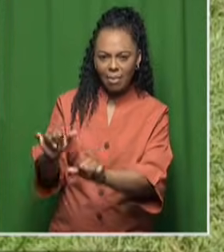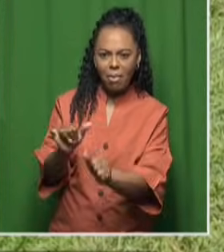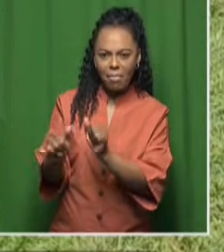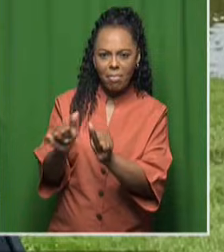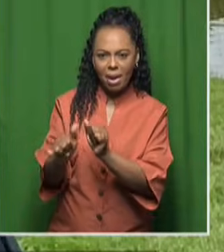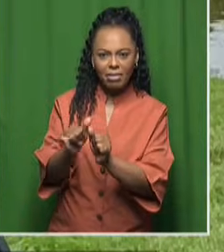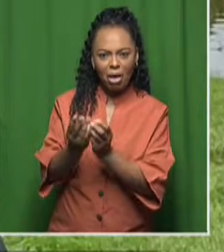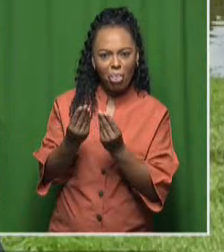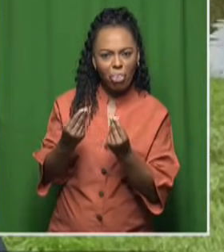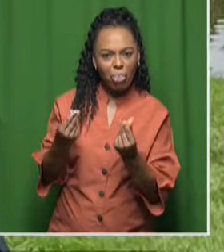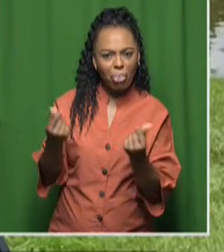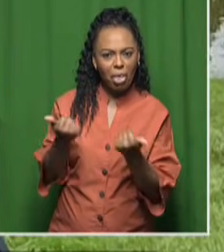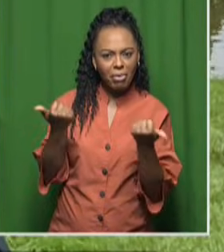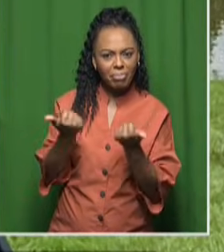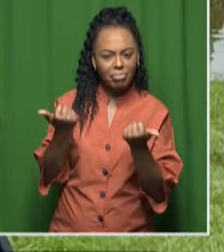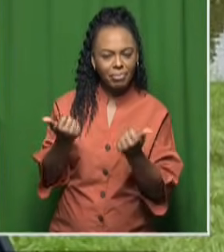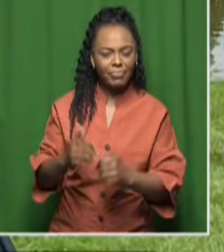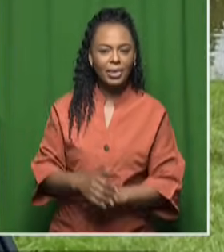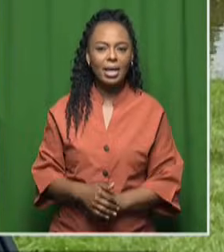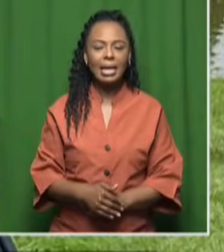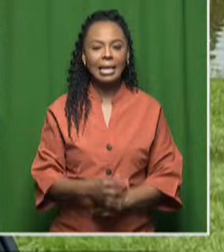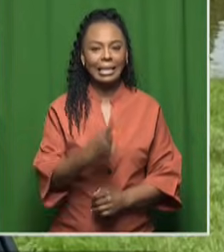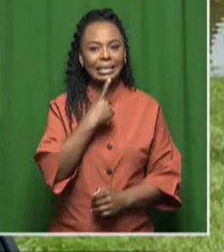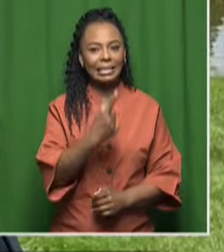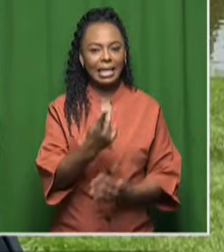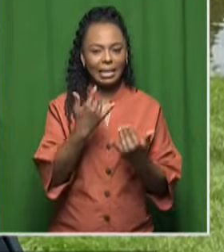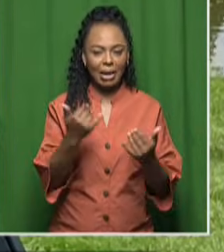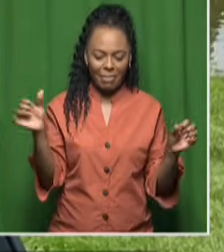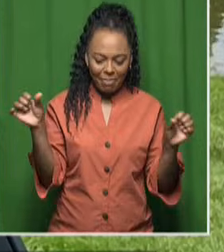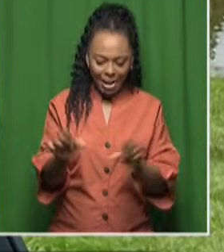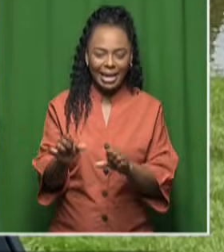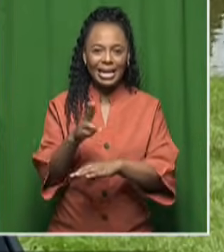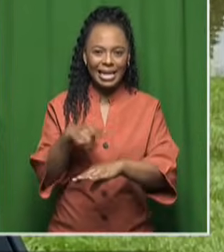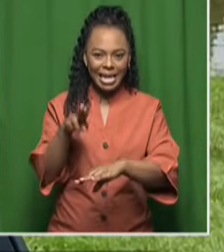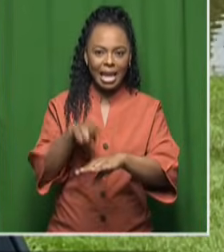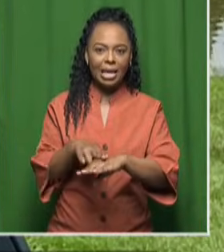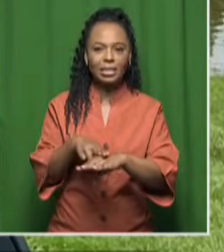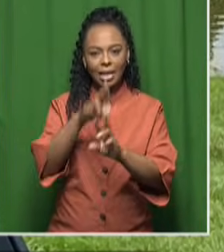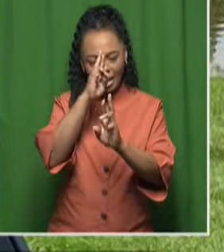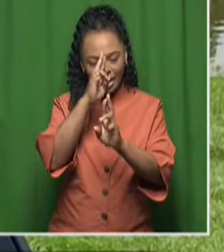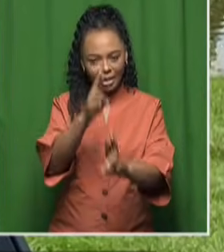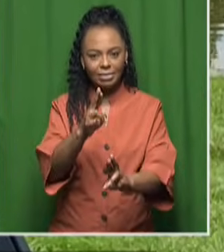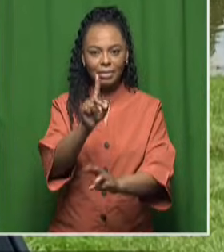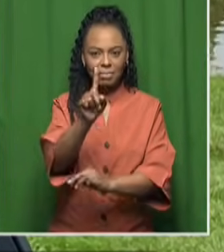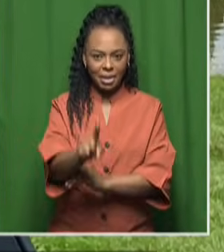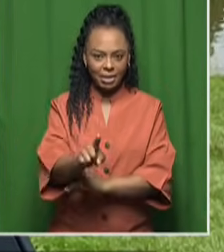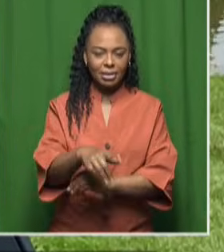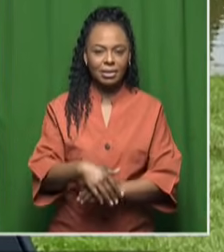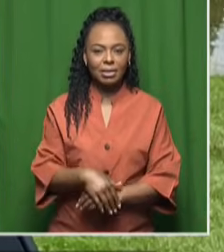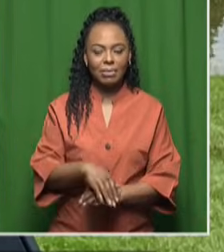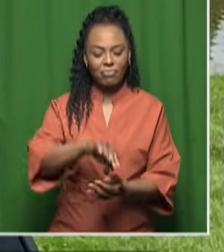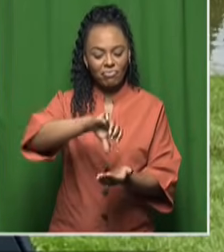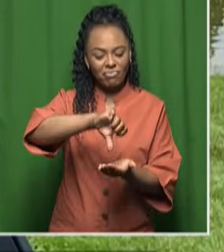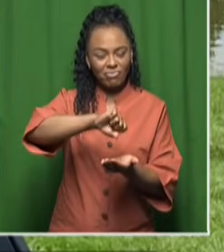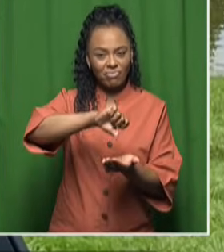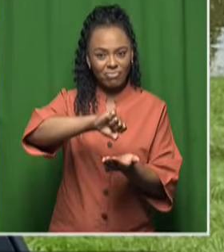for both of them. I would say that let's take it back to nature. Let's respect nature. This oil